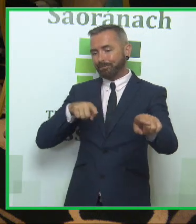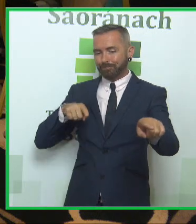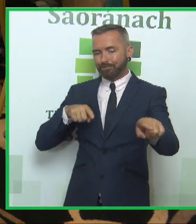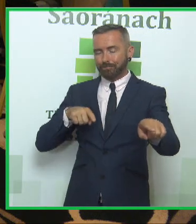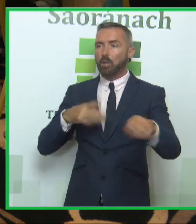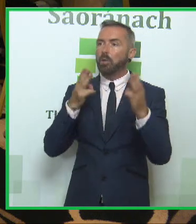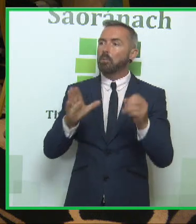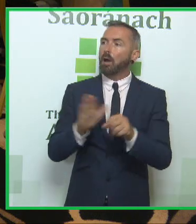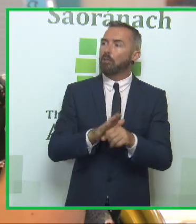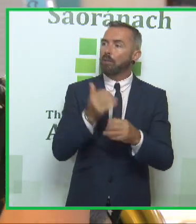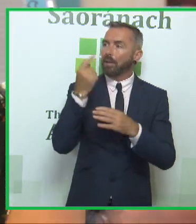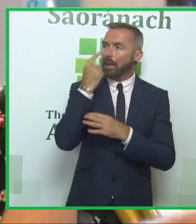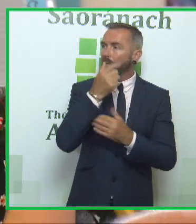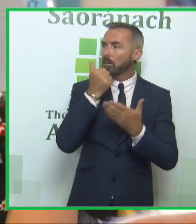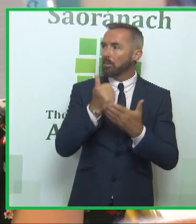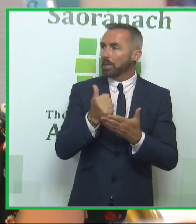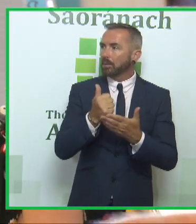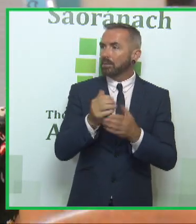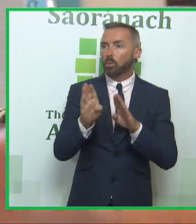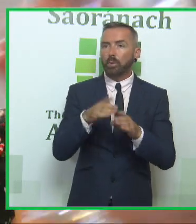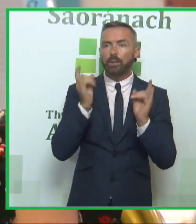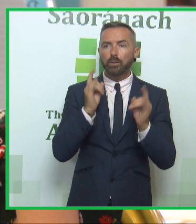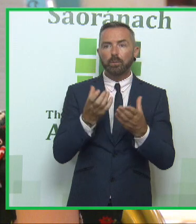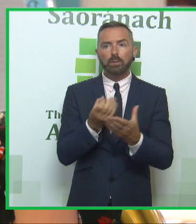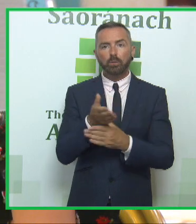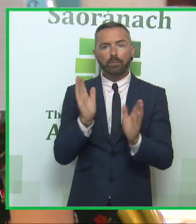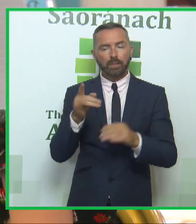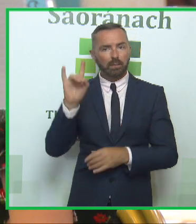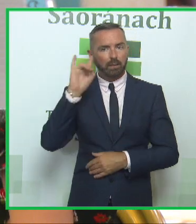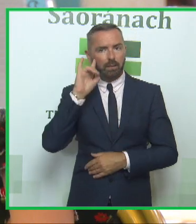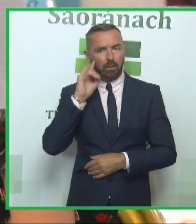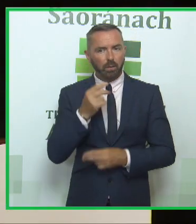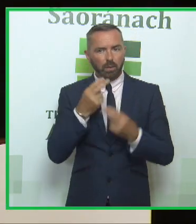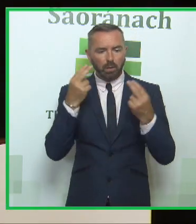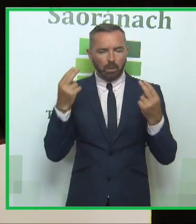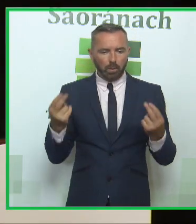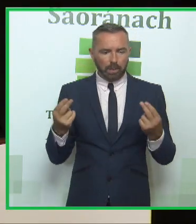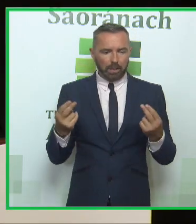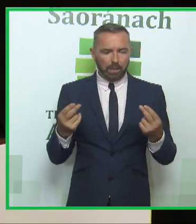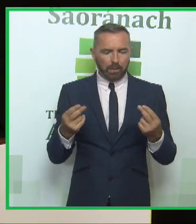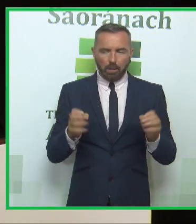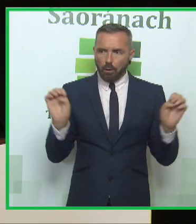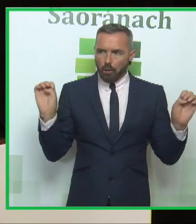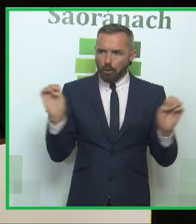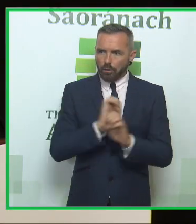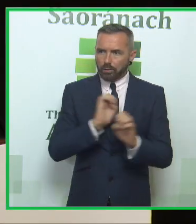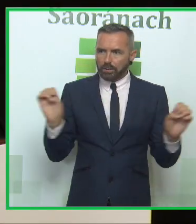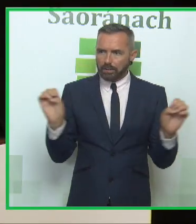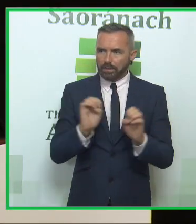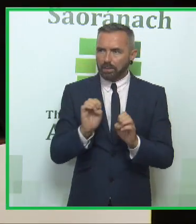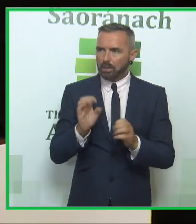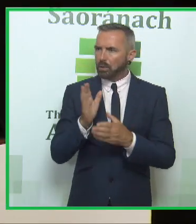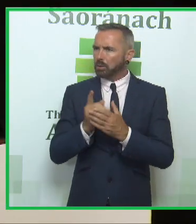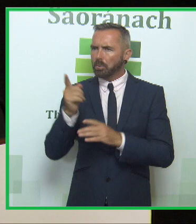powerful, evidence-based, along with the human stories we heard, that needs absolute urgency. One of you said it at the